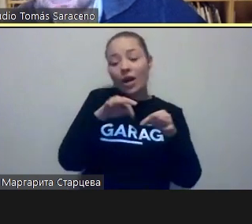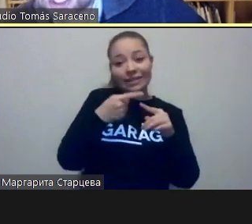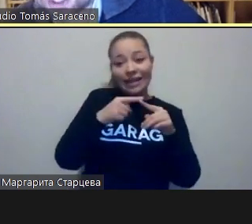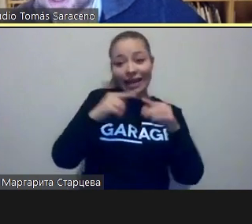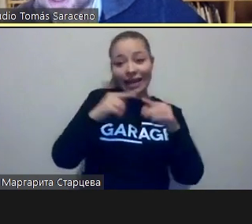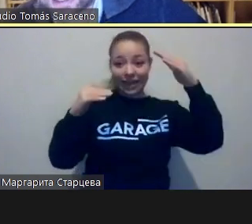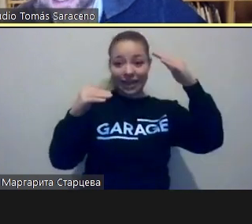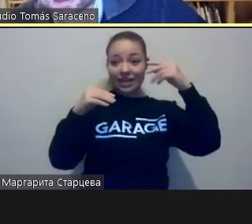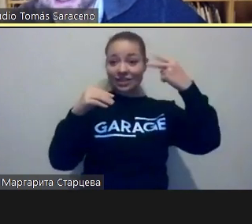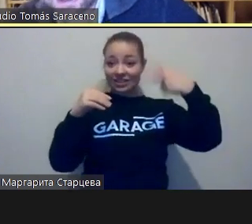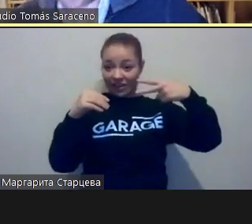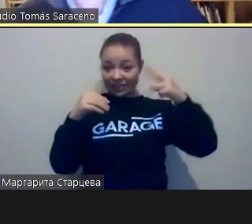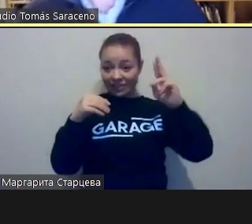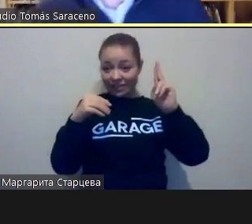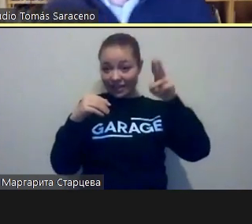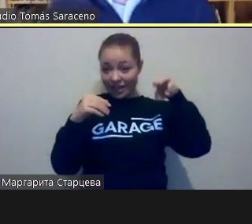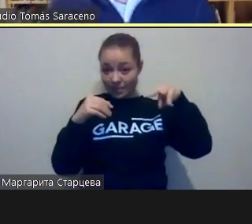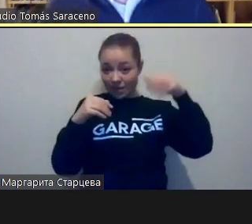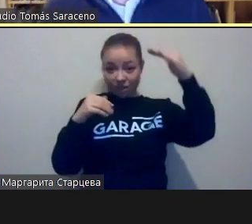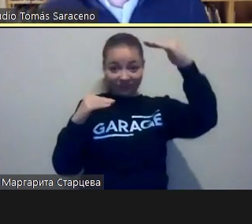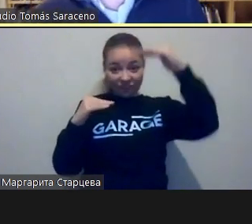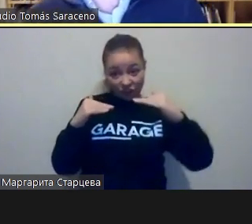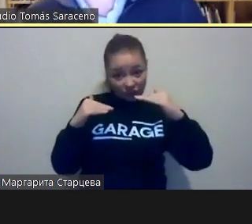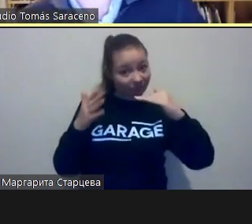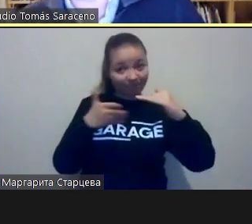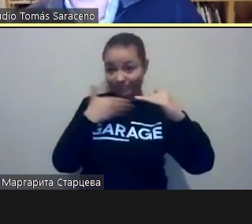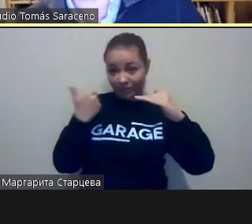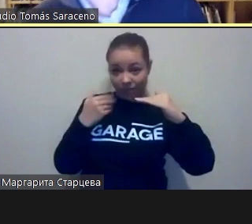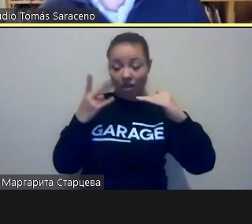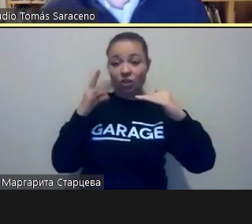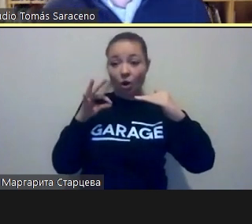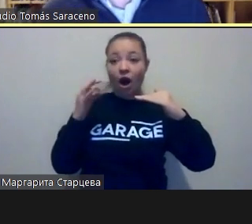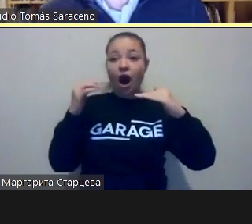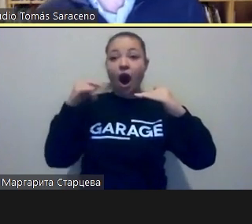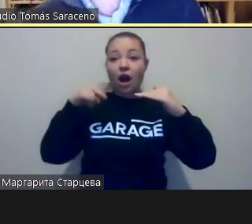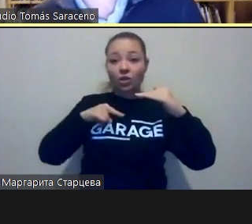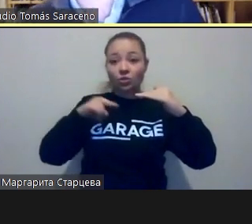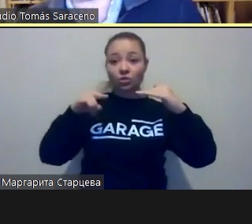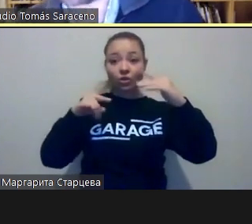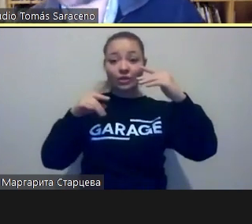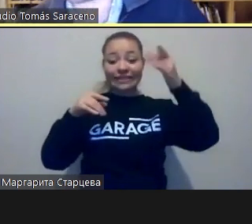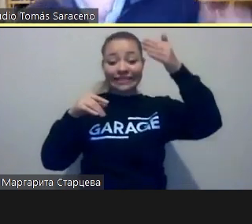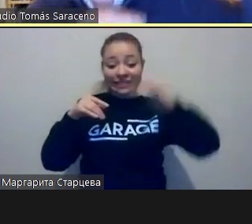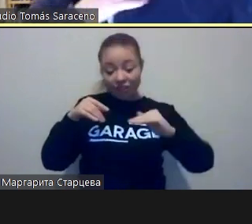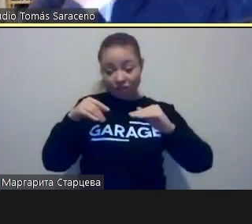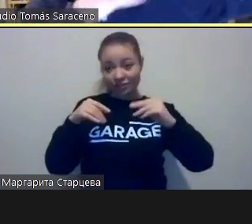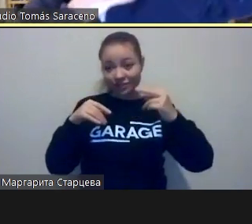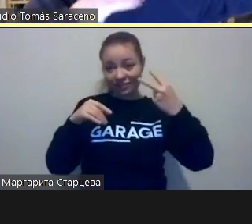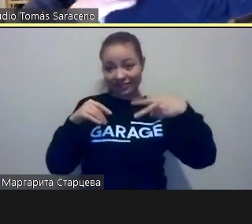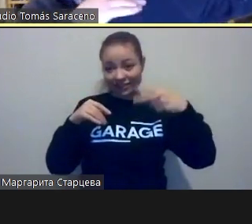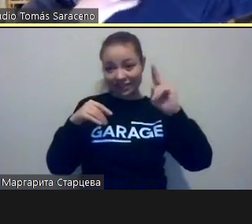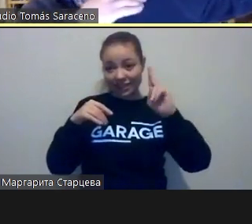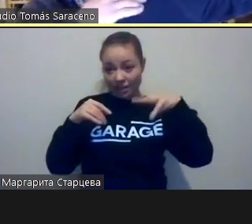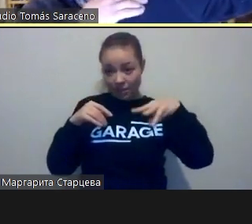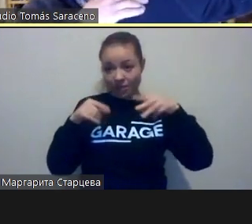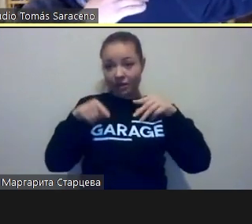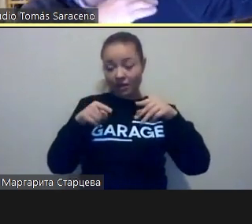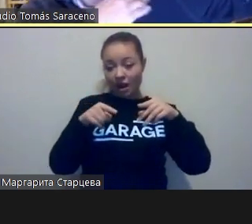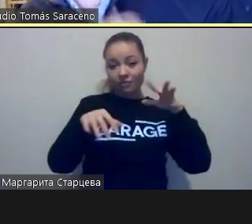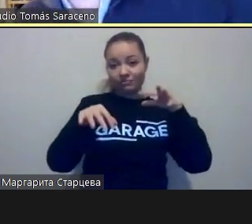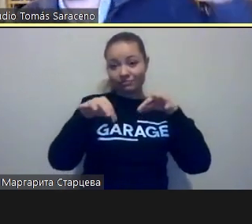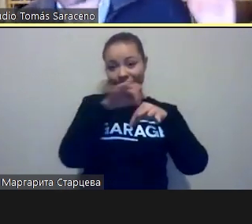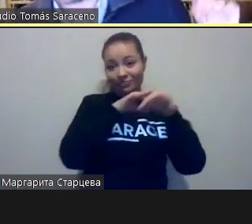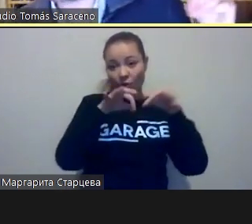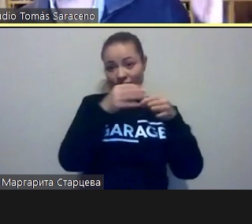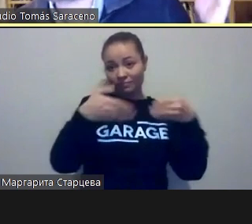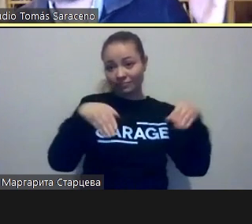that the mission is ends. It's been, by law, the space still is very much